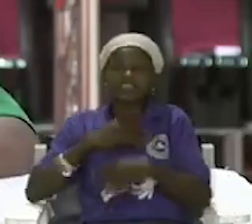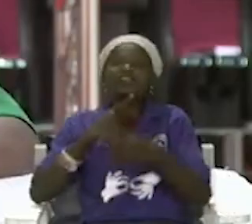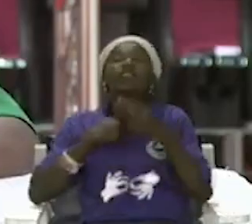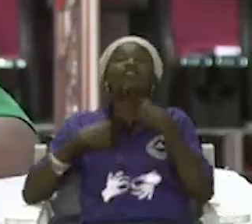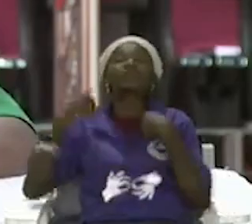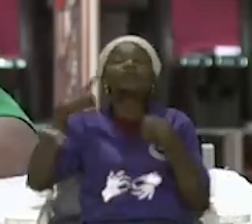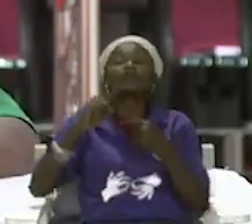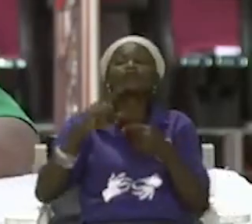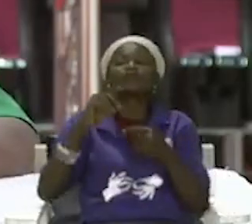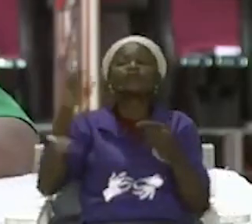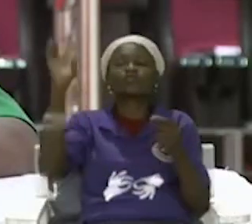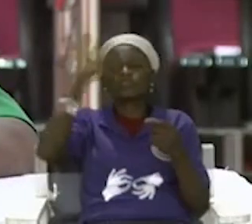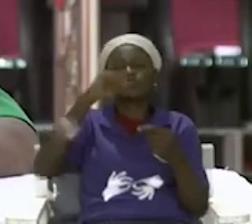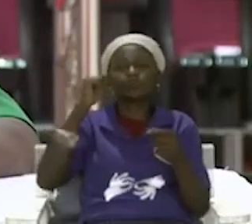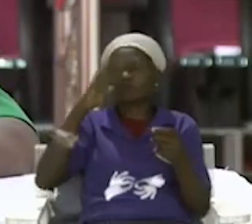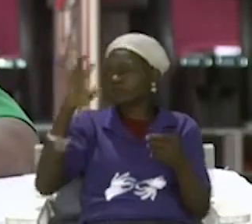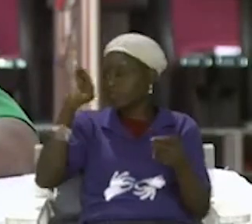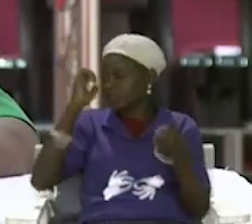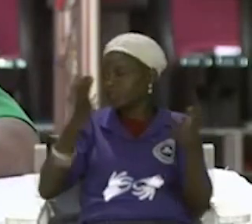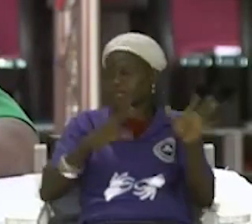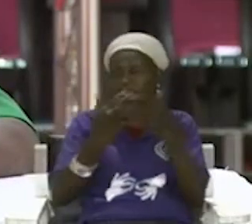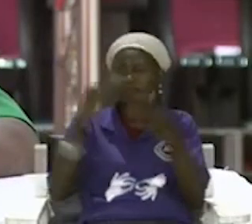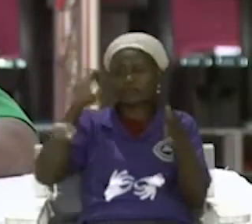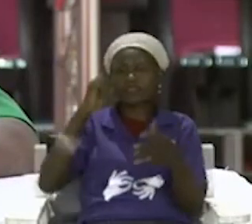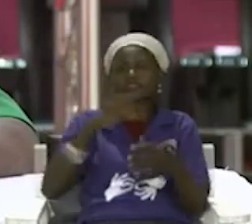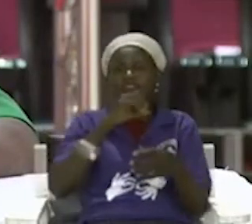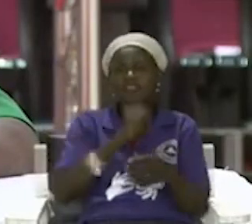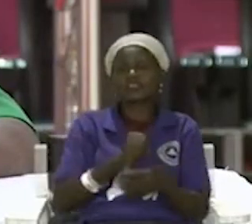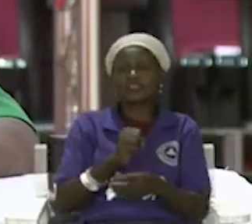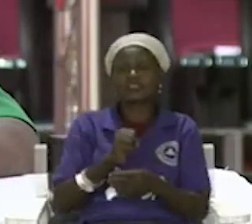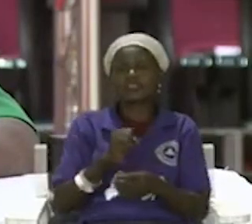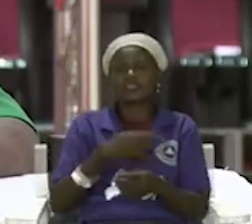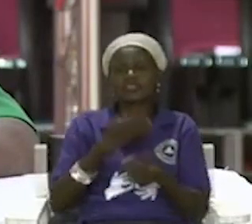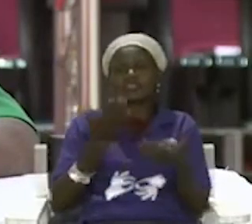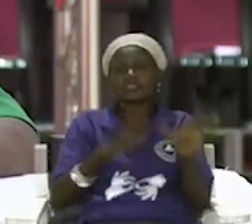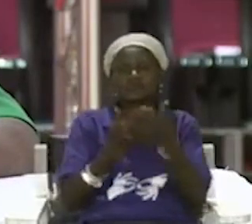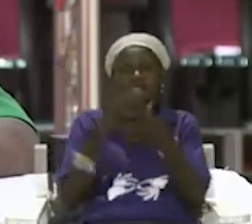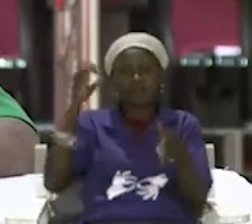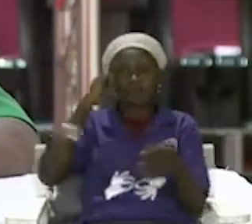he died before his age, before his time.